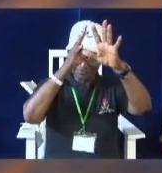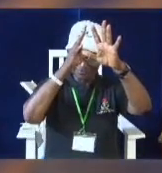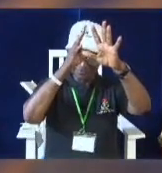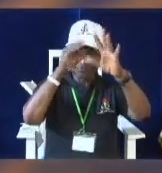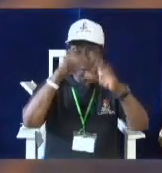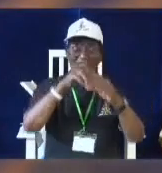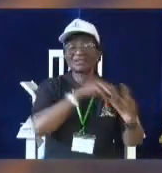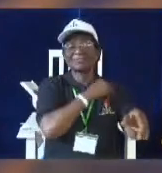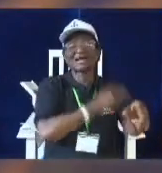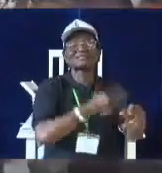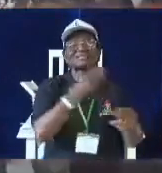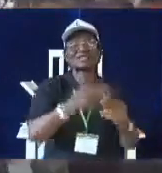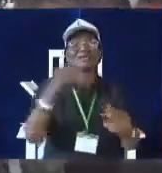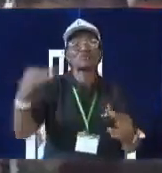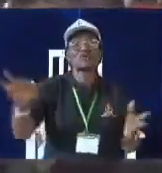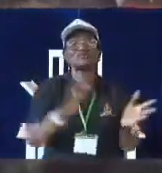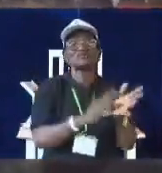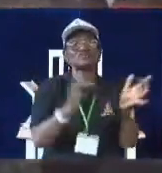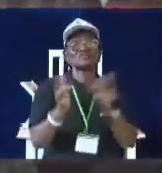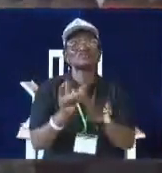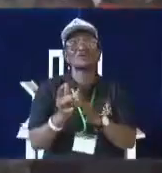in the mighty name of Jesus,